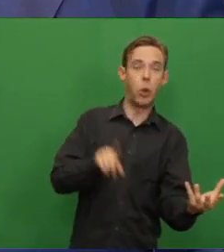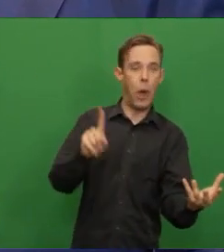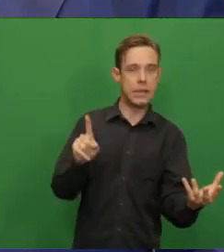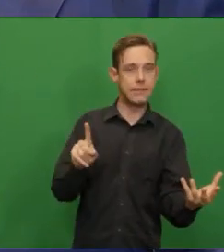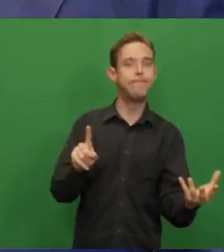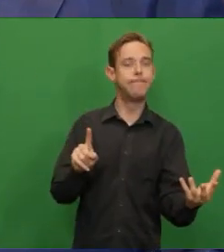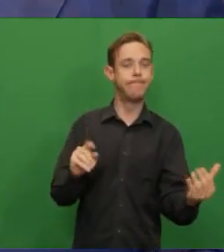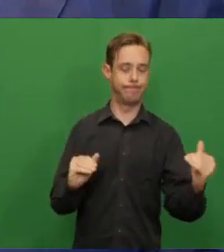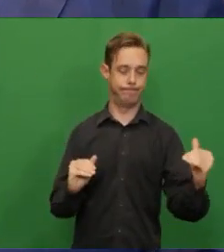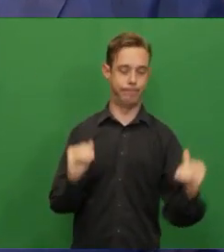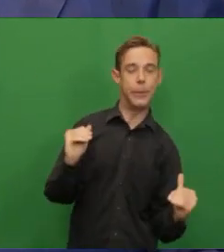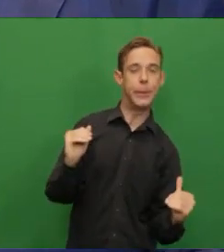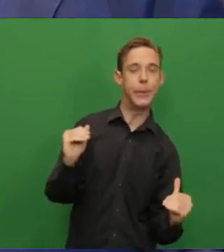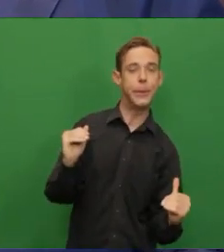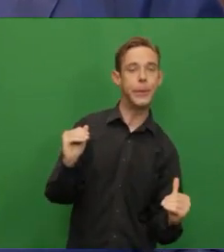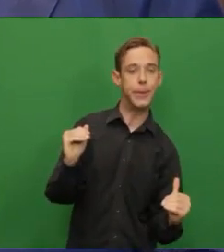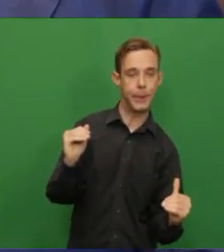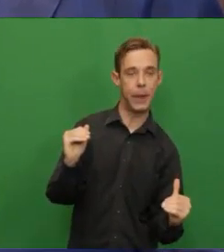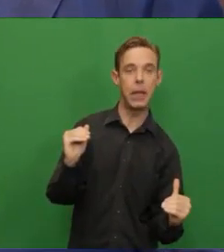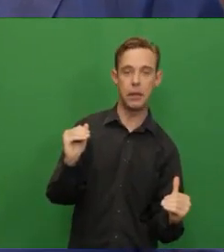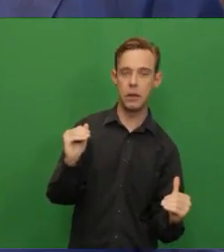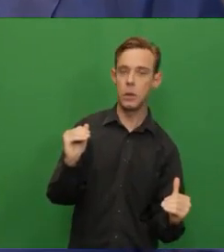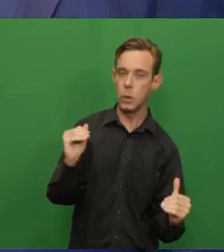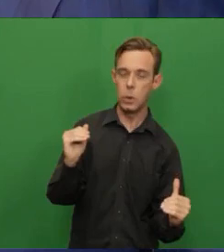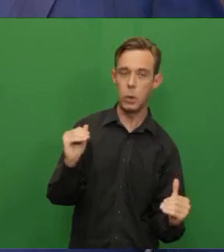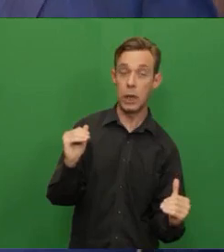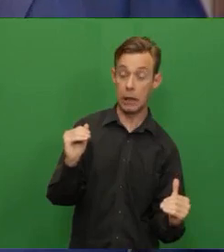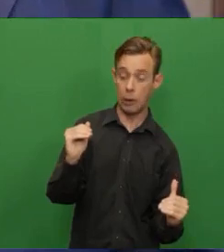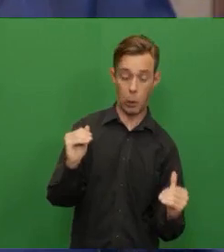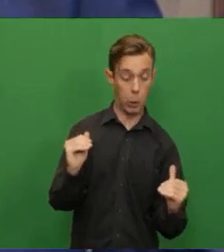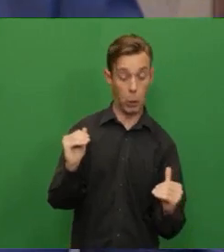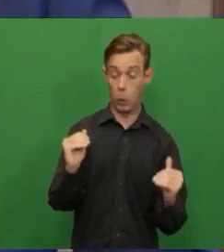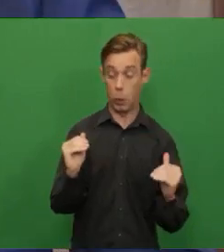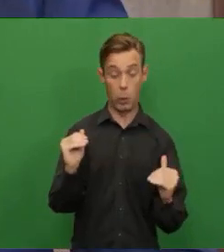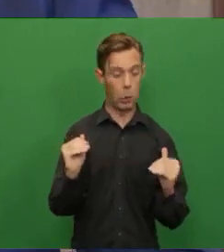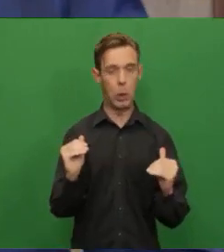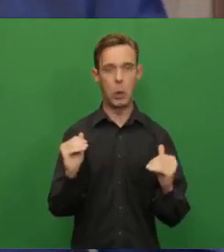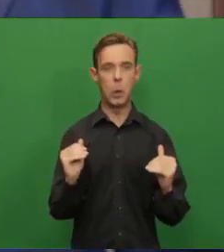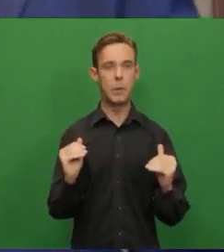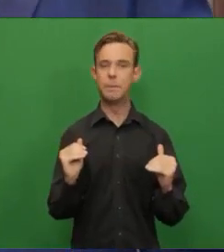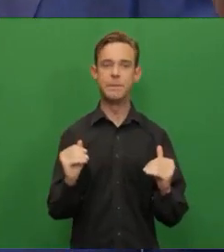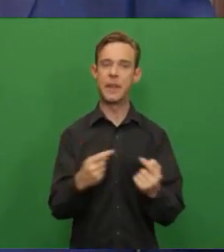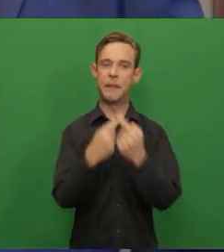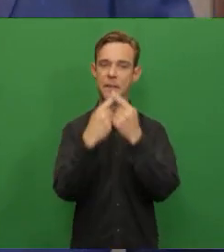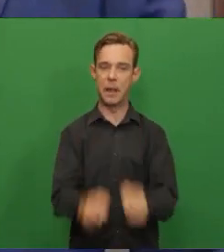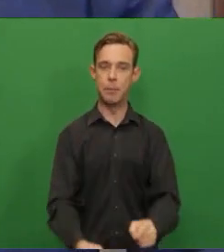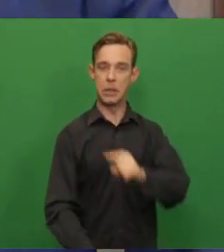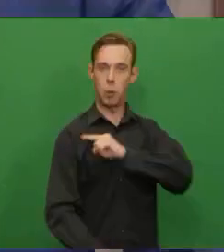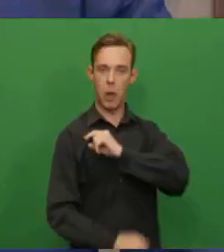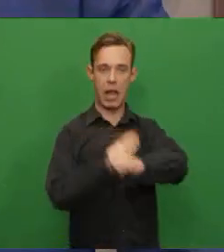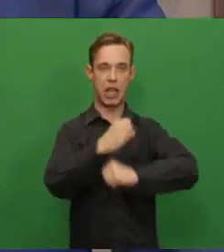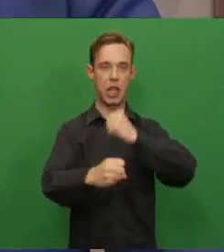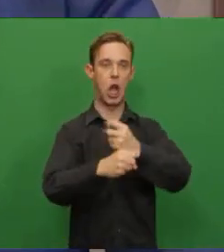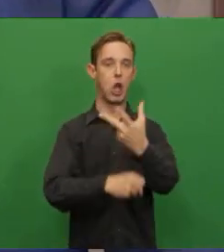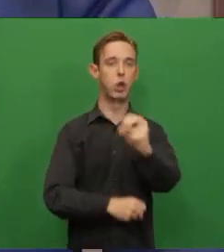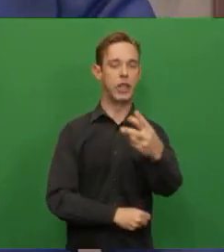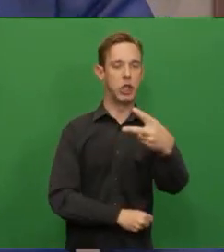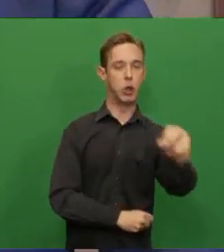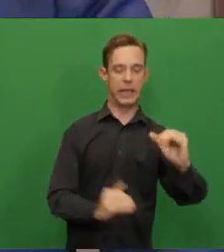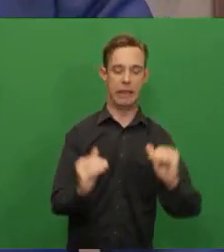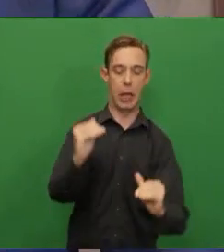output gap will narrow but will not close by the end of 2020 as